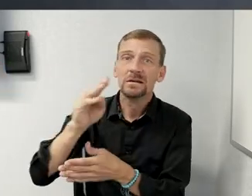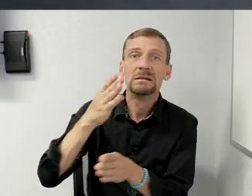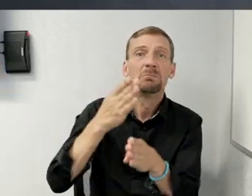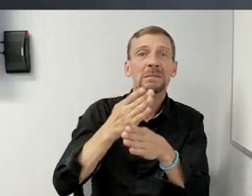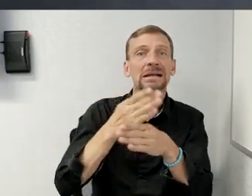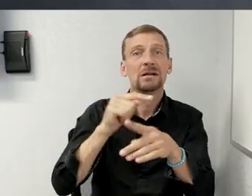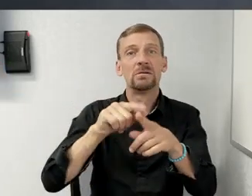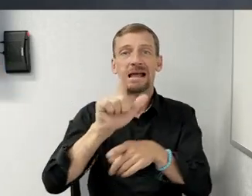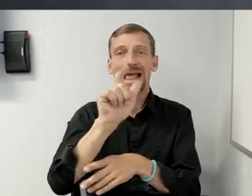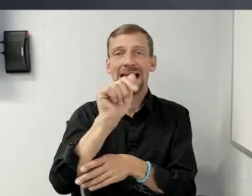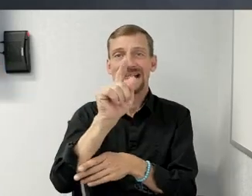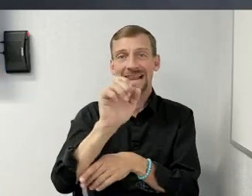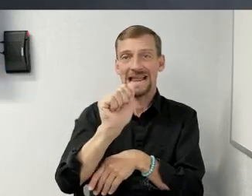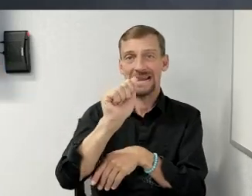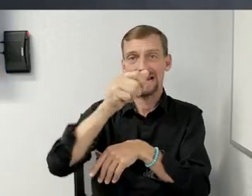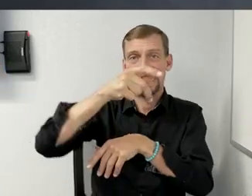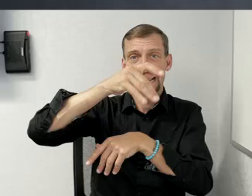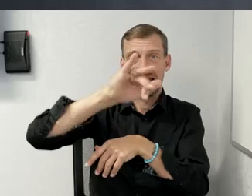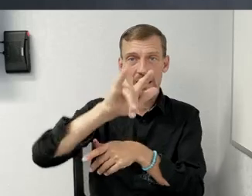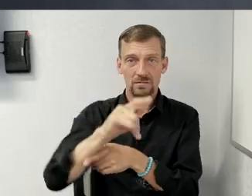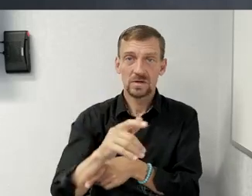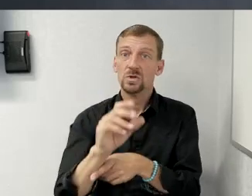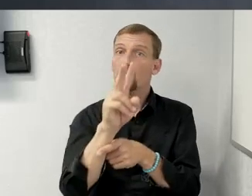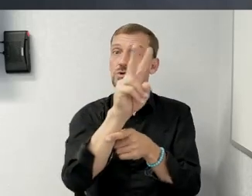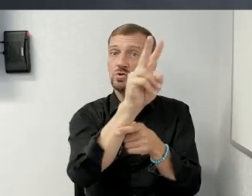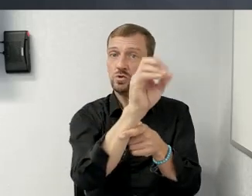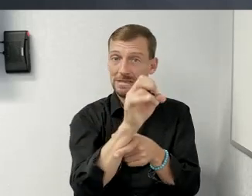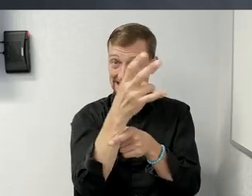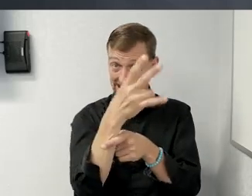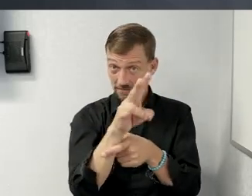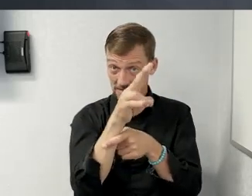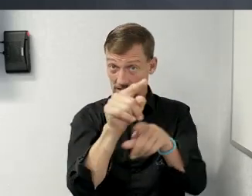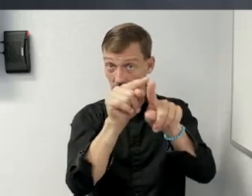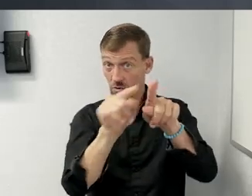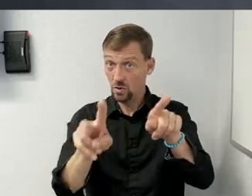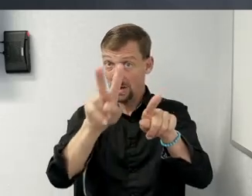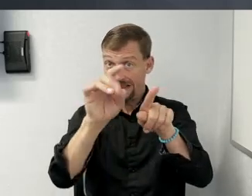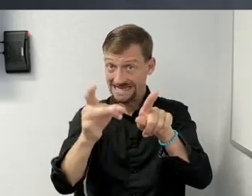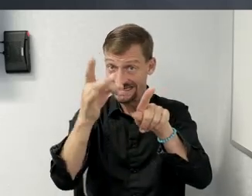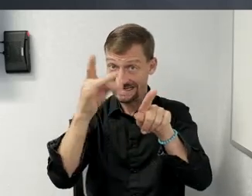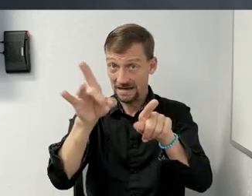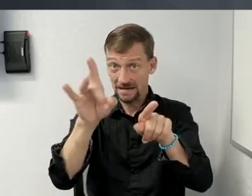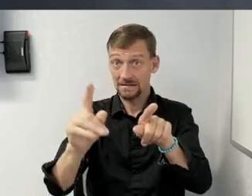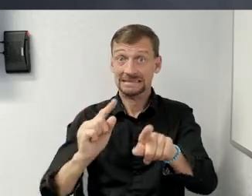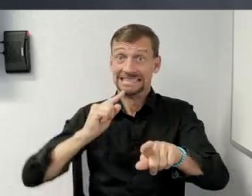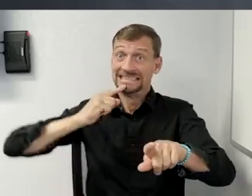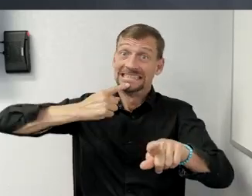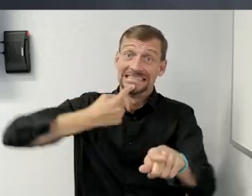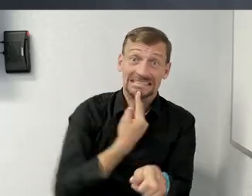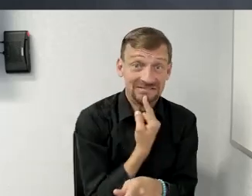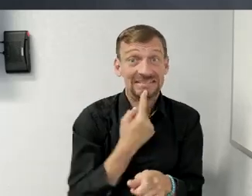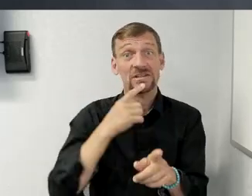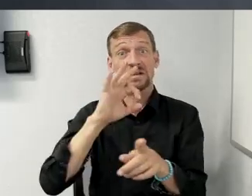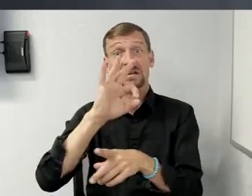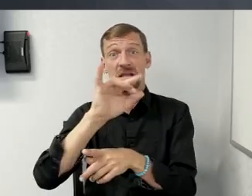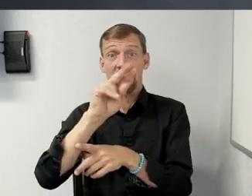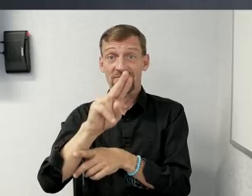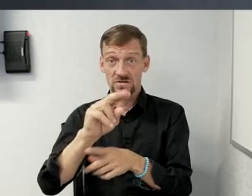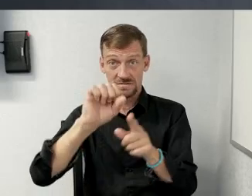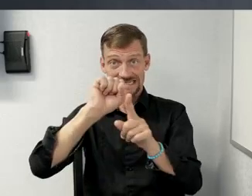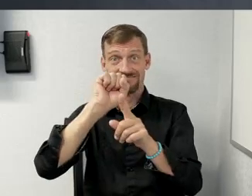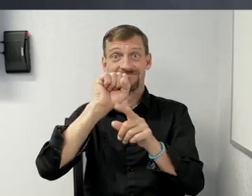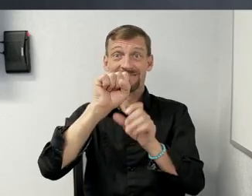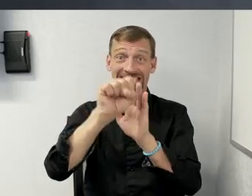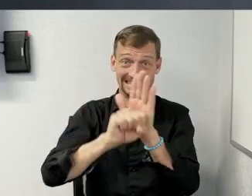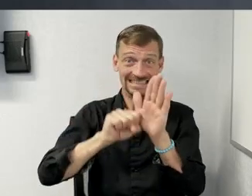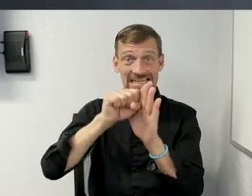to late April. So that 2017 to 2018 was one of the most severe flu seasons that we'd seen in the last 10